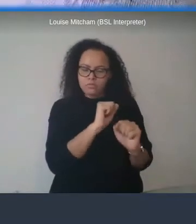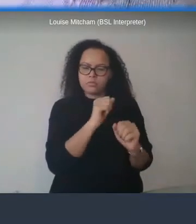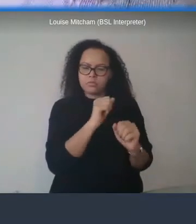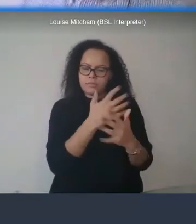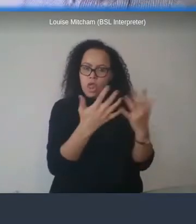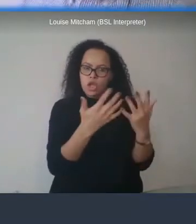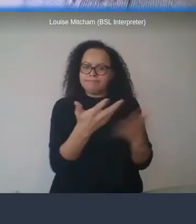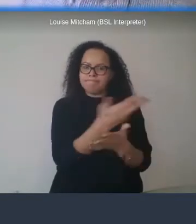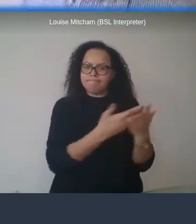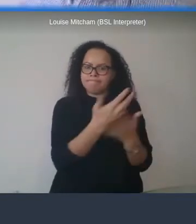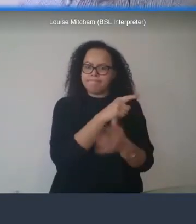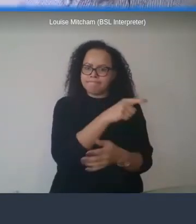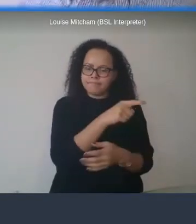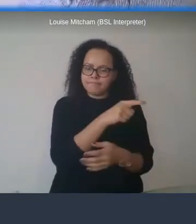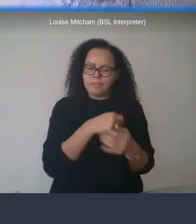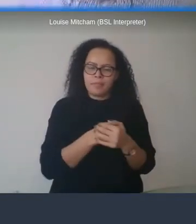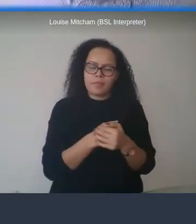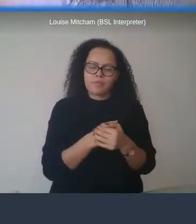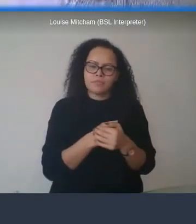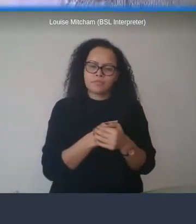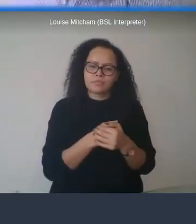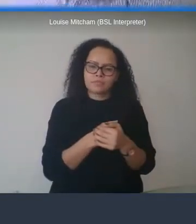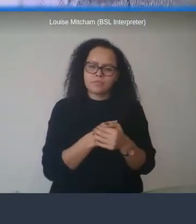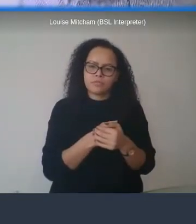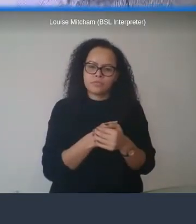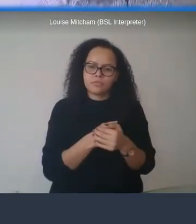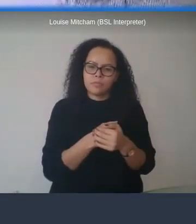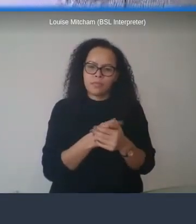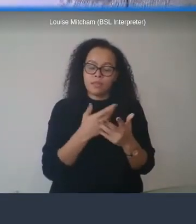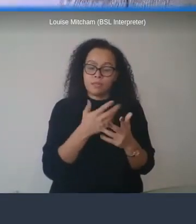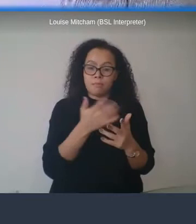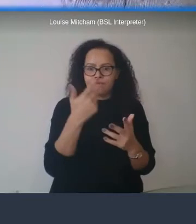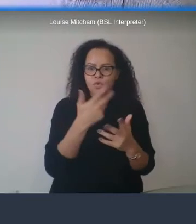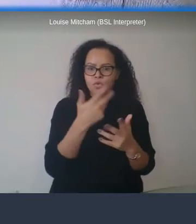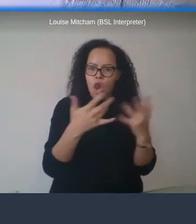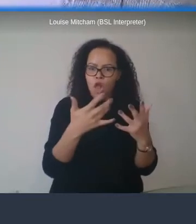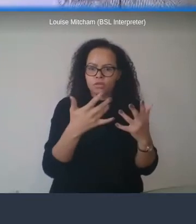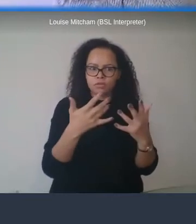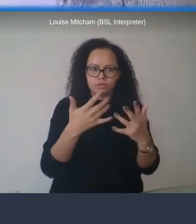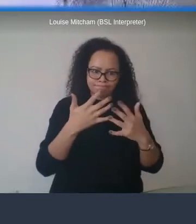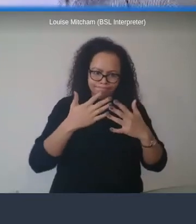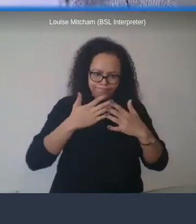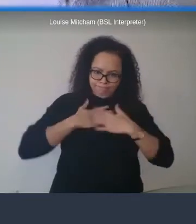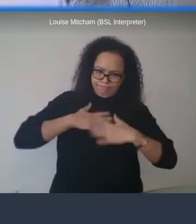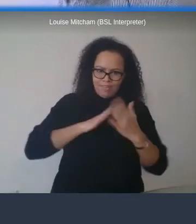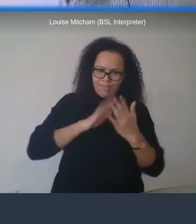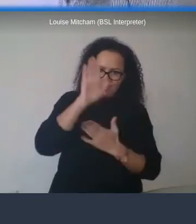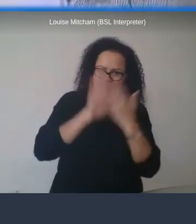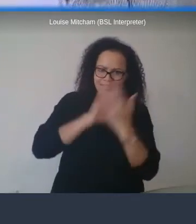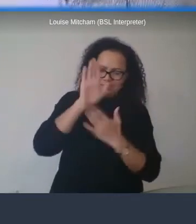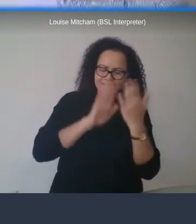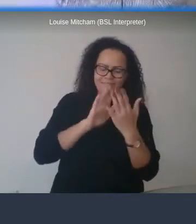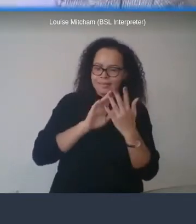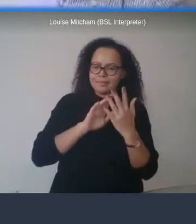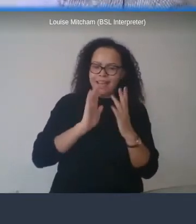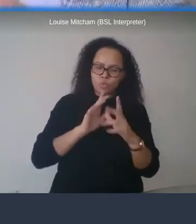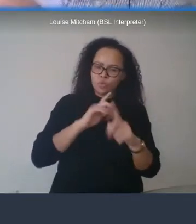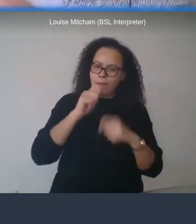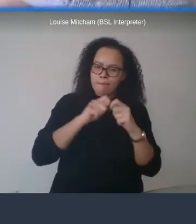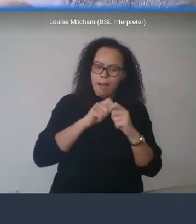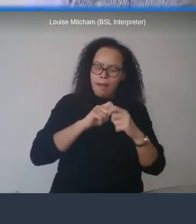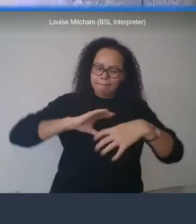physical delivery to virtual. So I suppose again, accelerated or